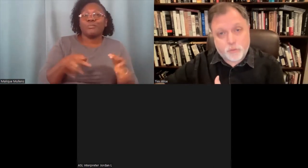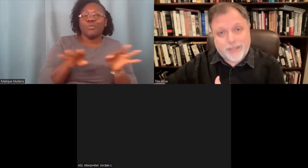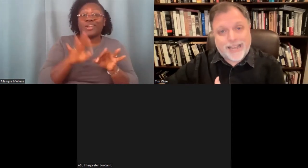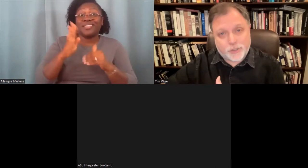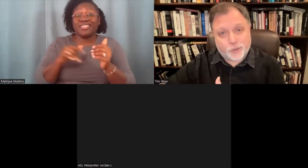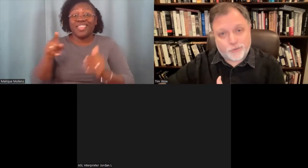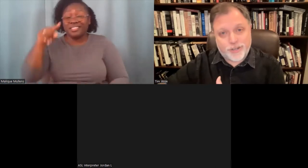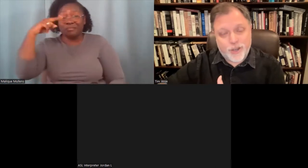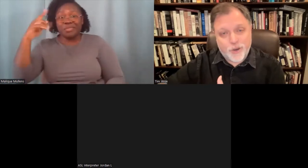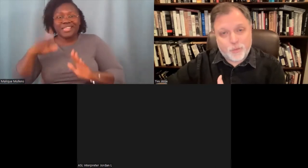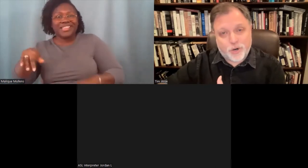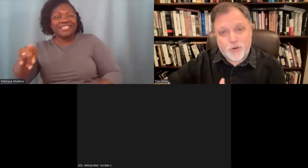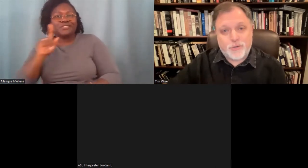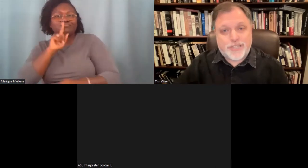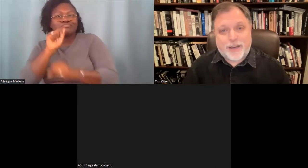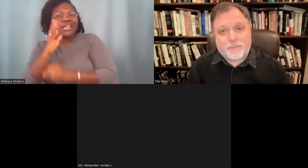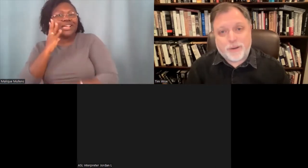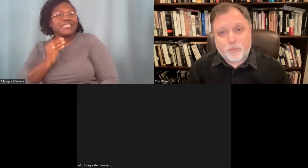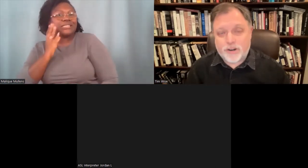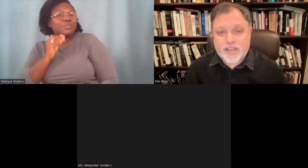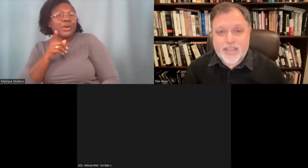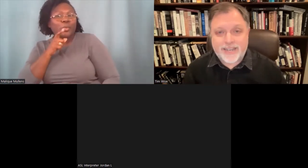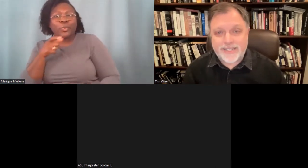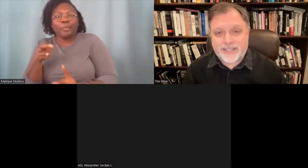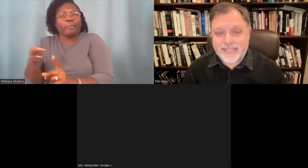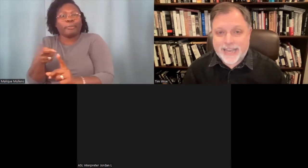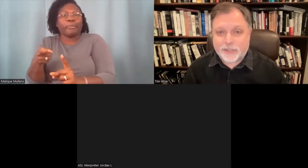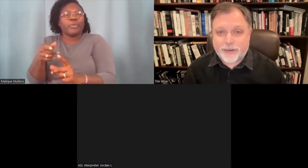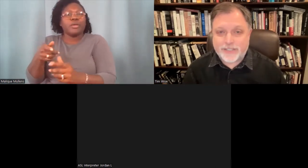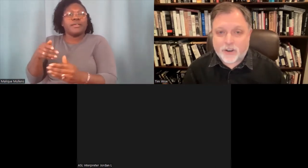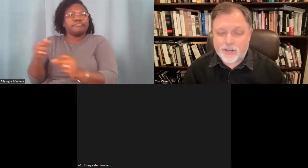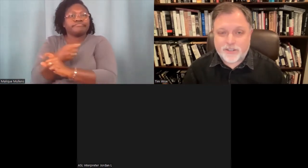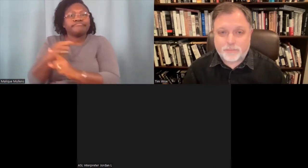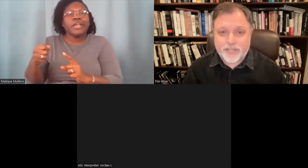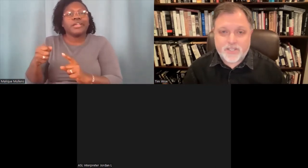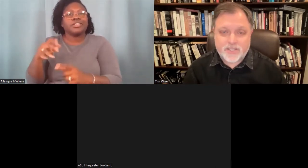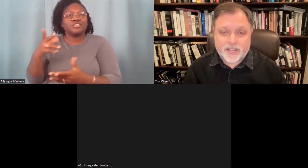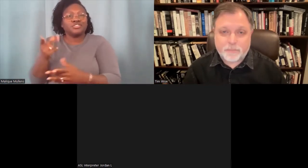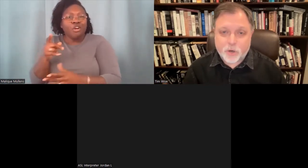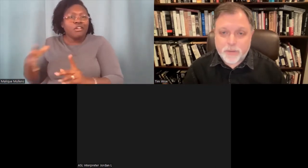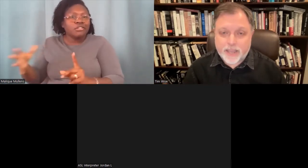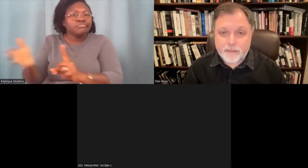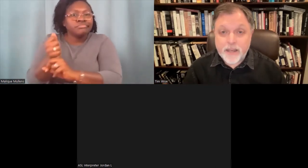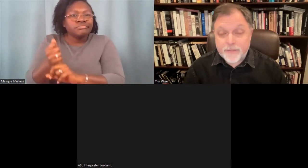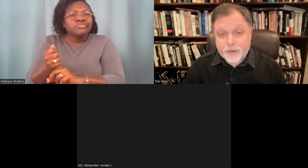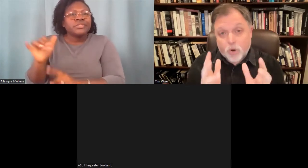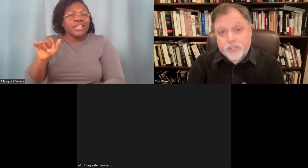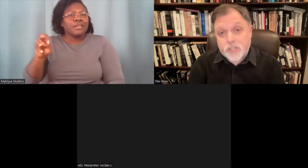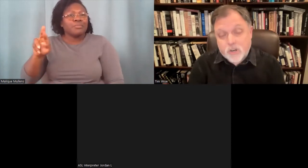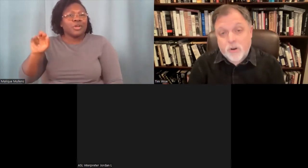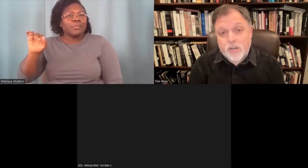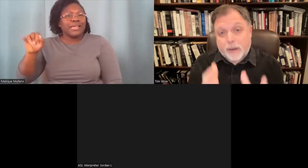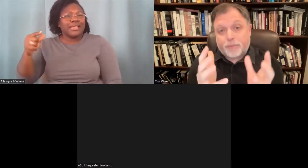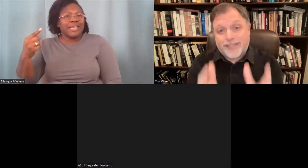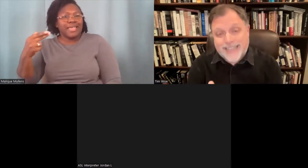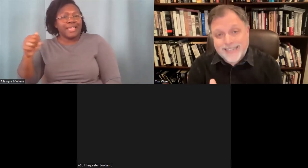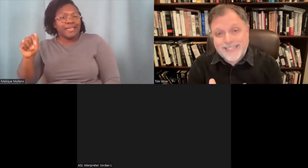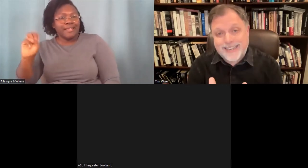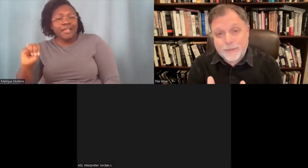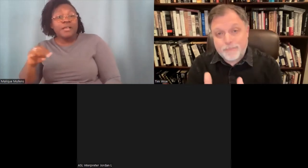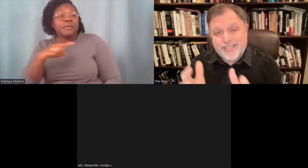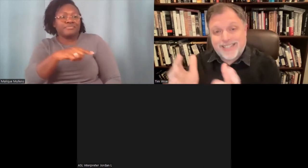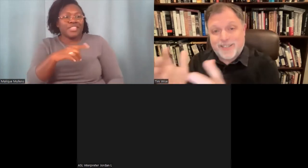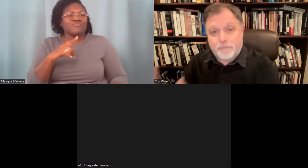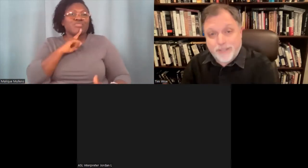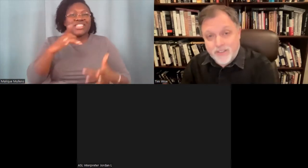of those Black children who were hosed down by water cannons and attacked by dogs in places like Birmingham. They're more concerned about